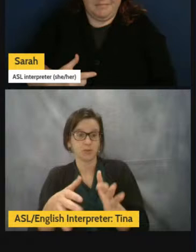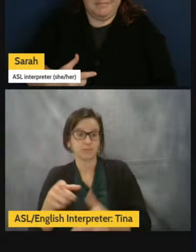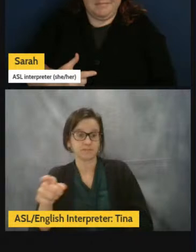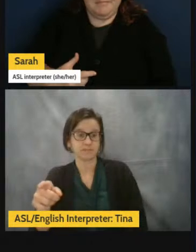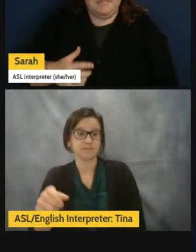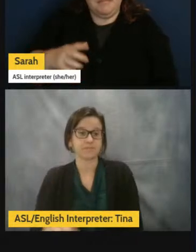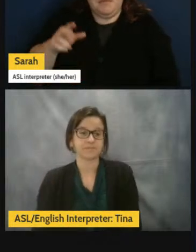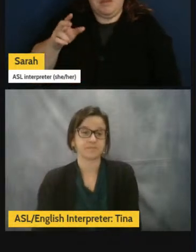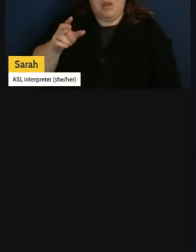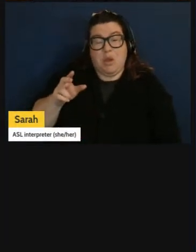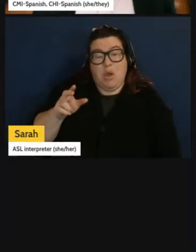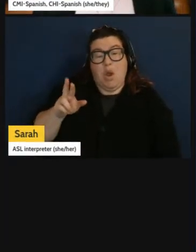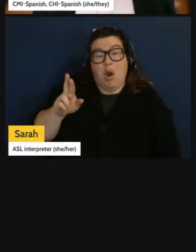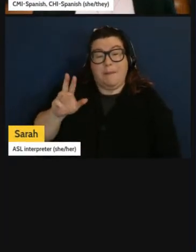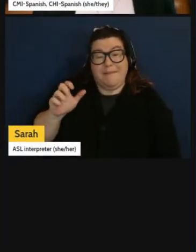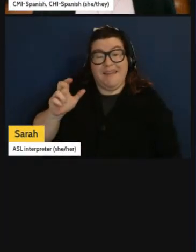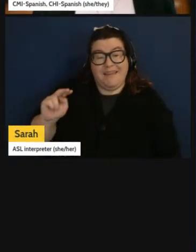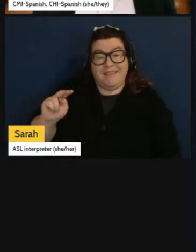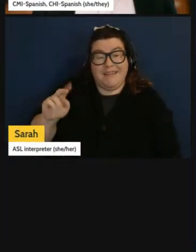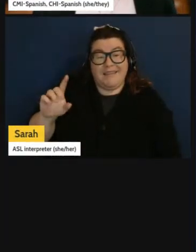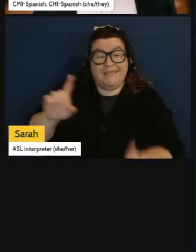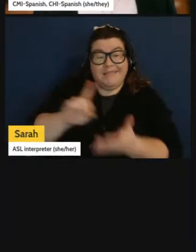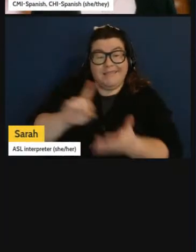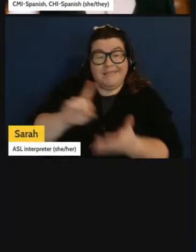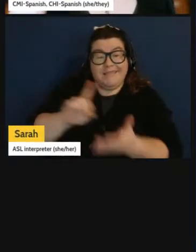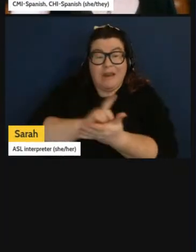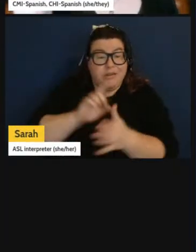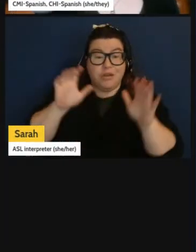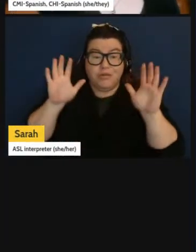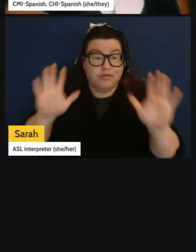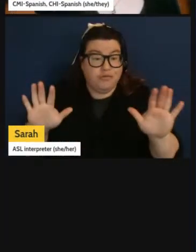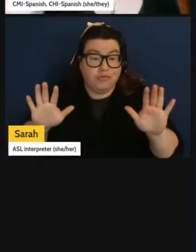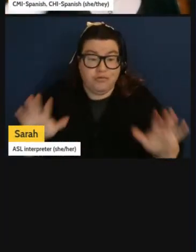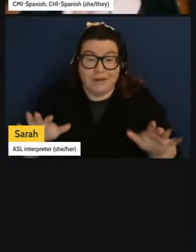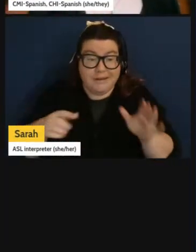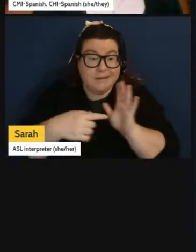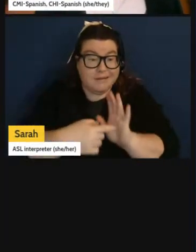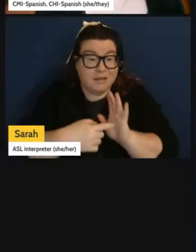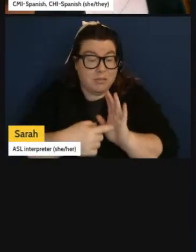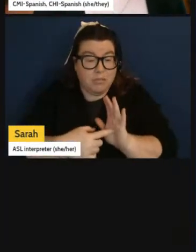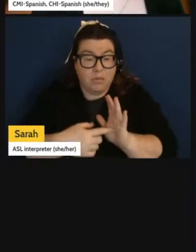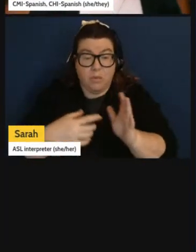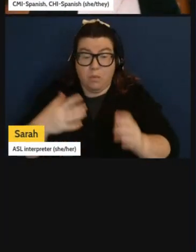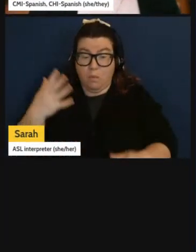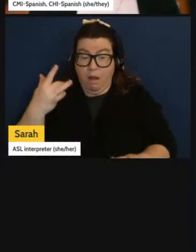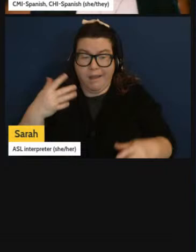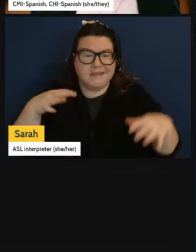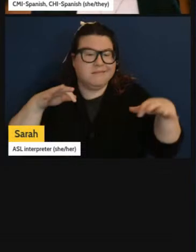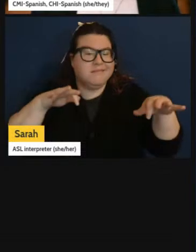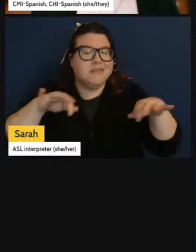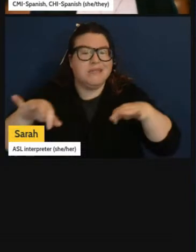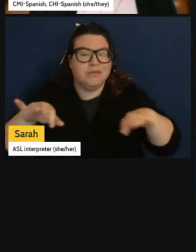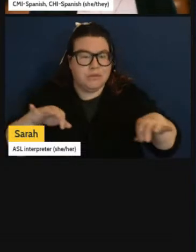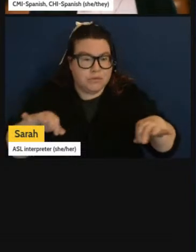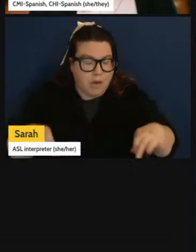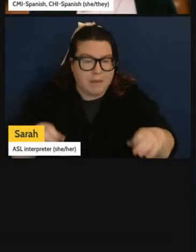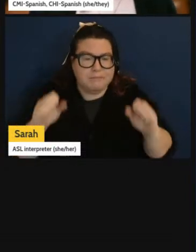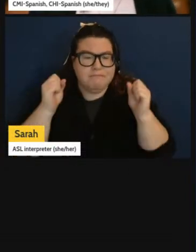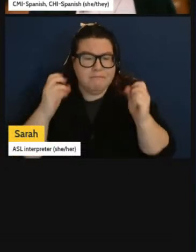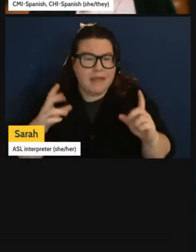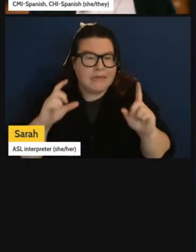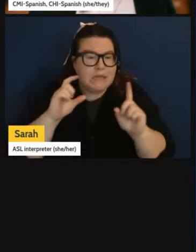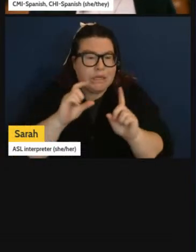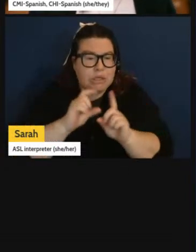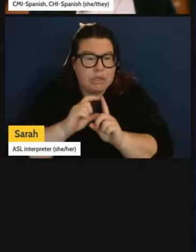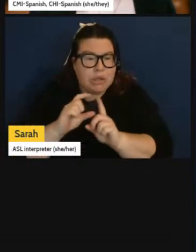Urban Dictionary is a great example. It describes a lot of terms that